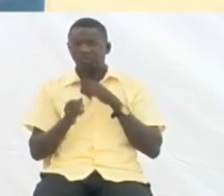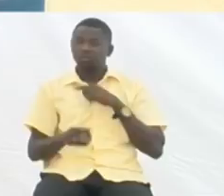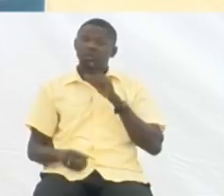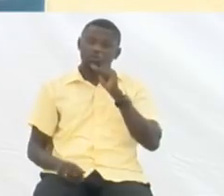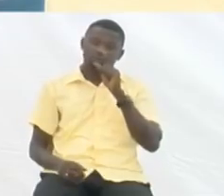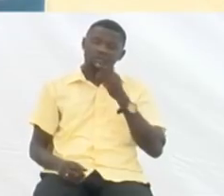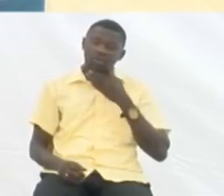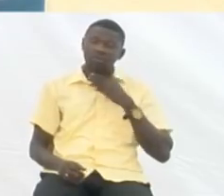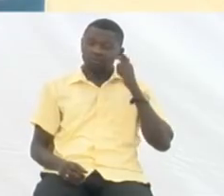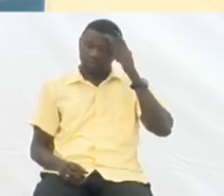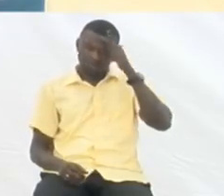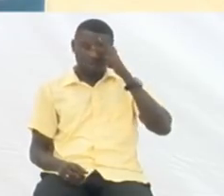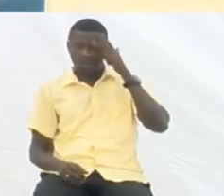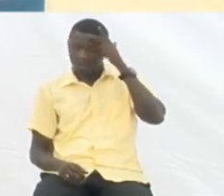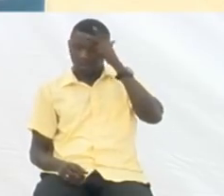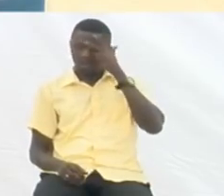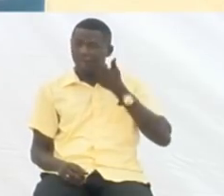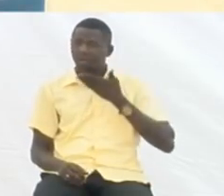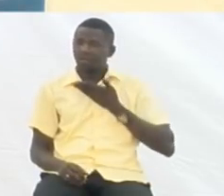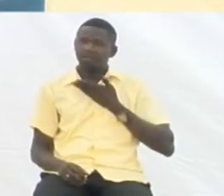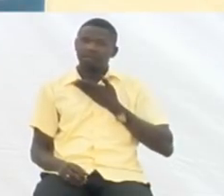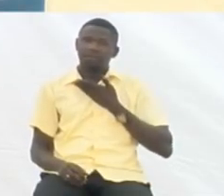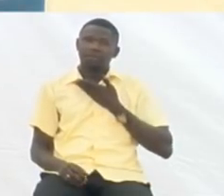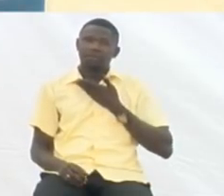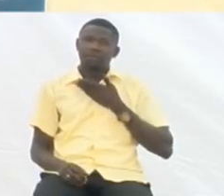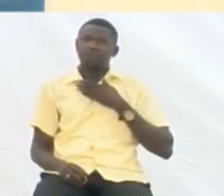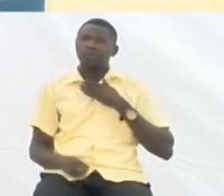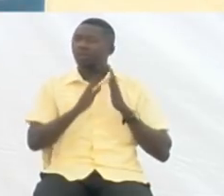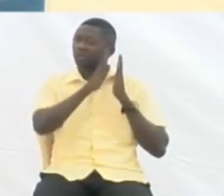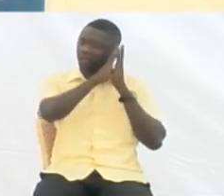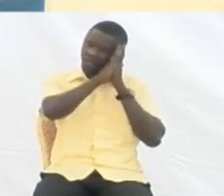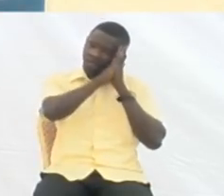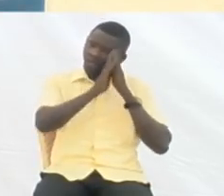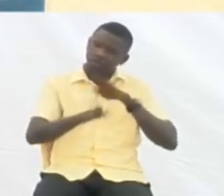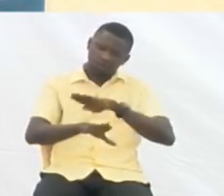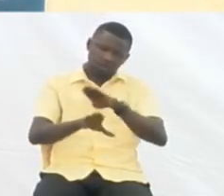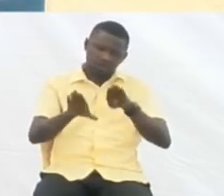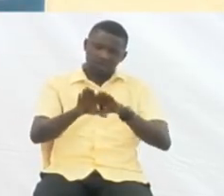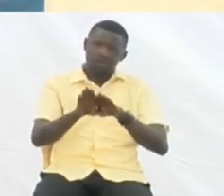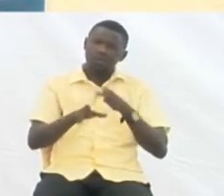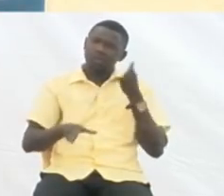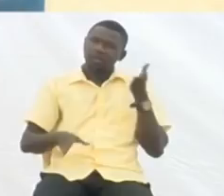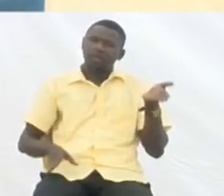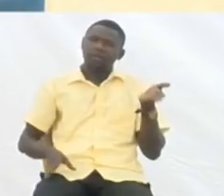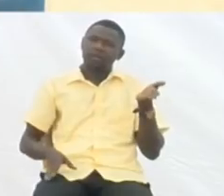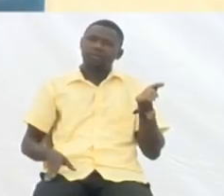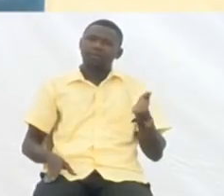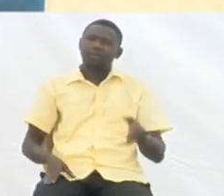some said some were drunk and they were lying on the tiles.